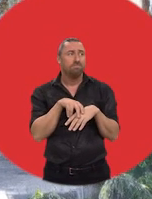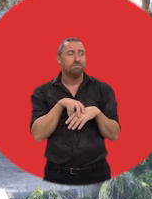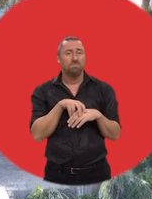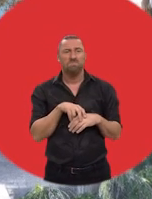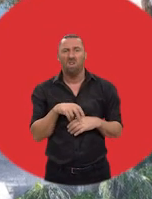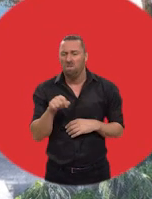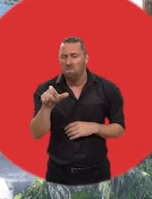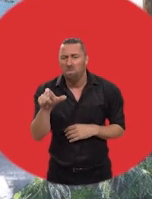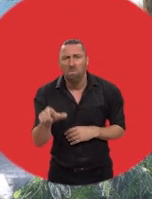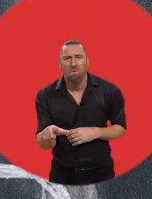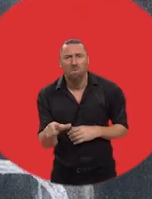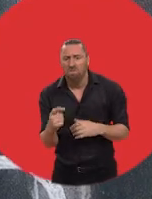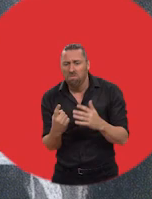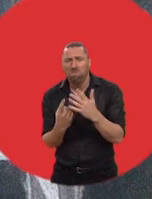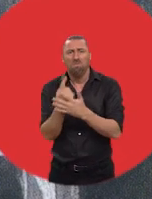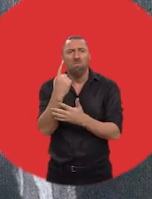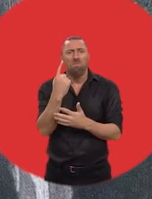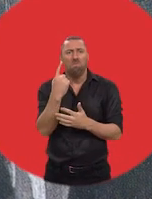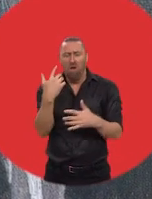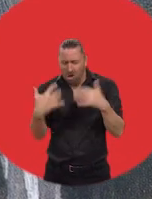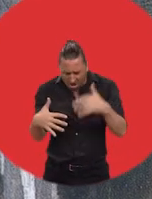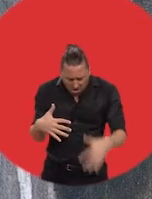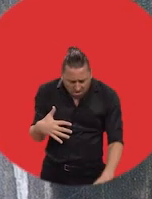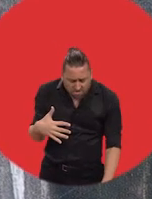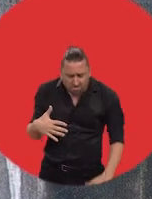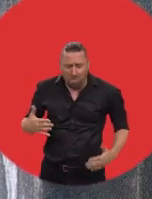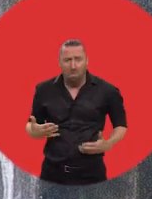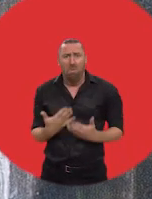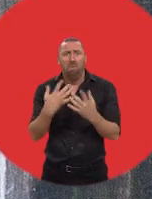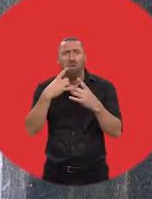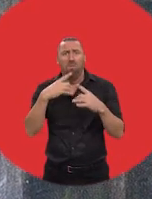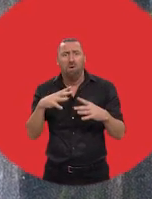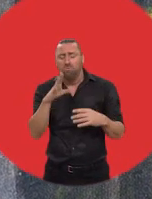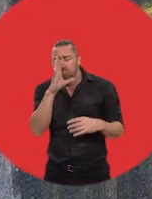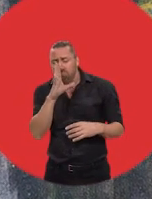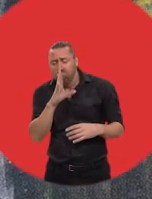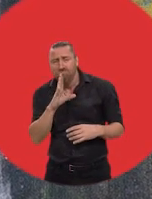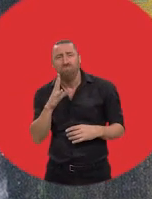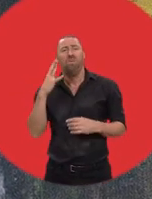And a sonata for a sad moment at a birthday party.